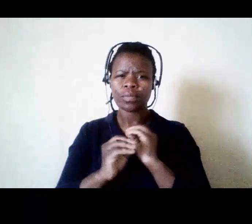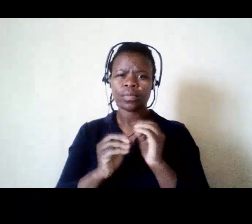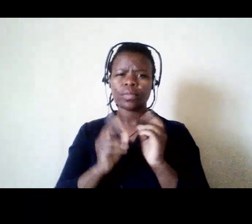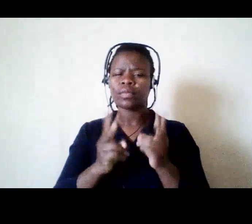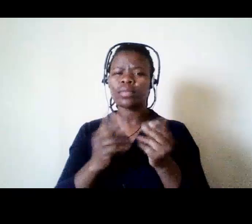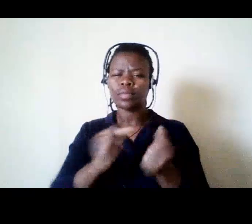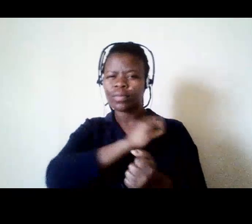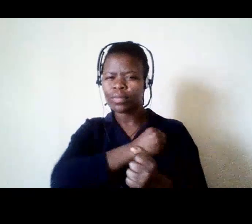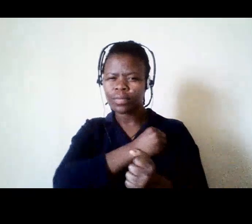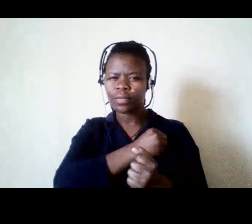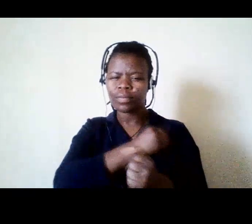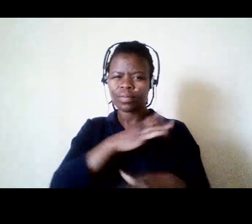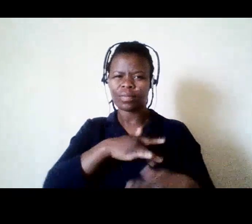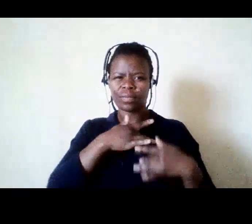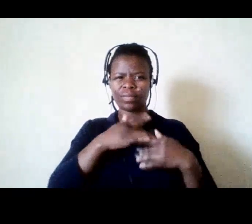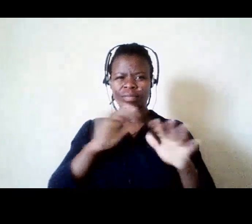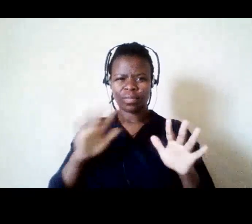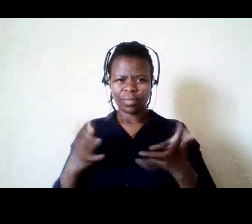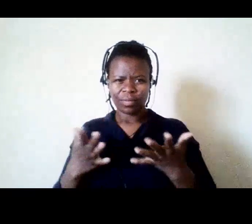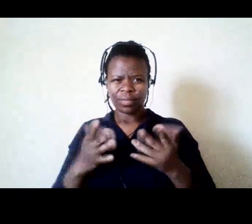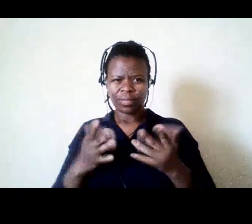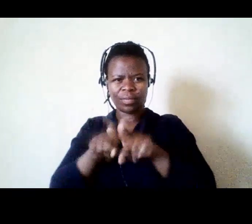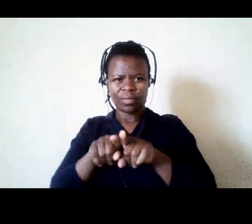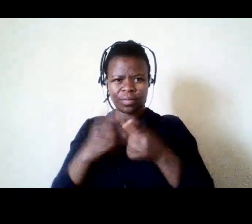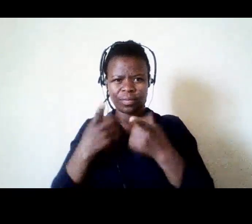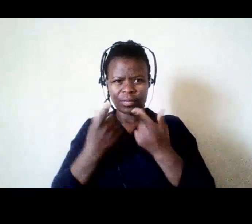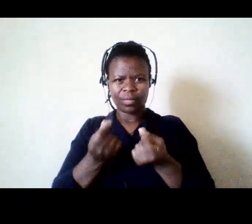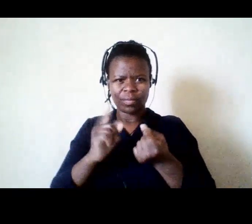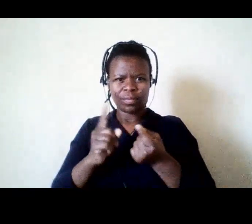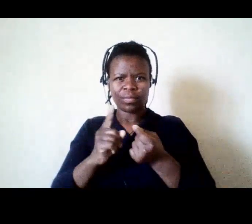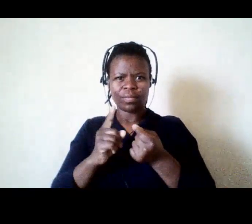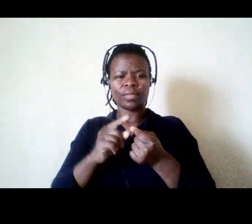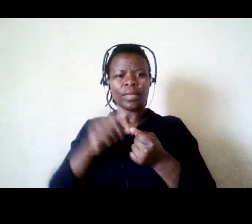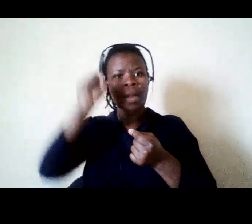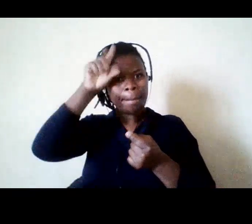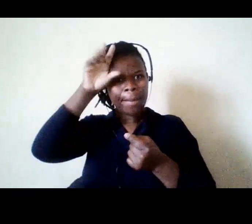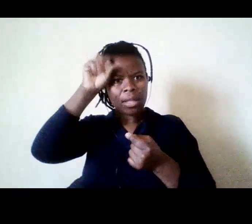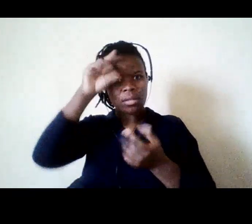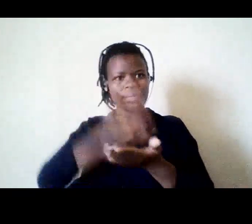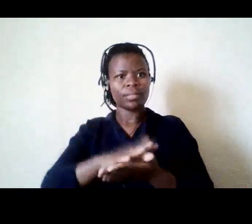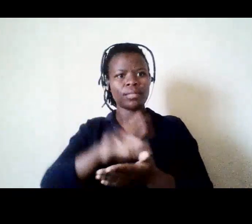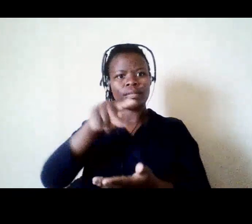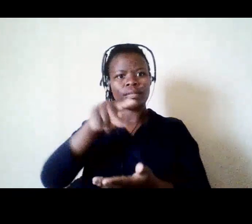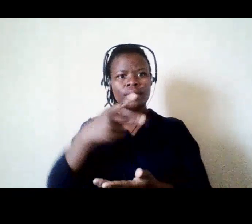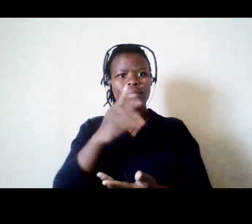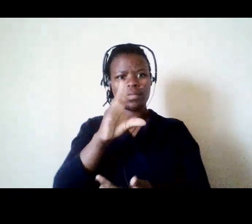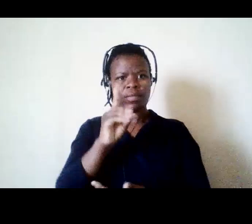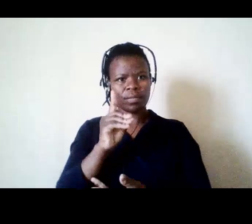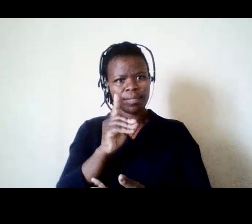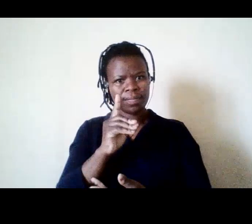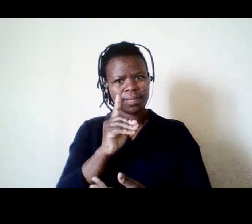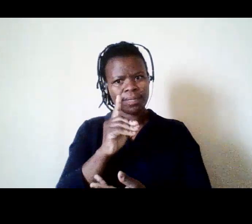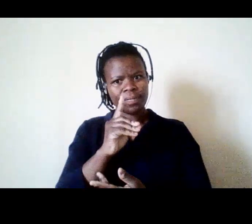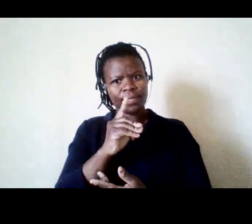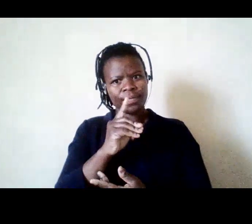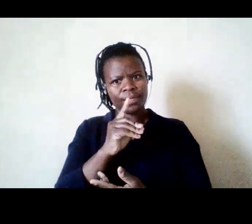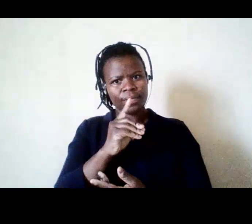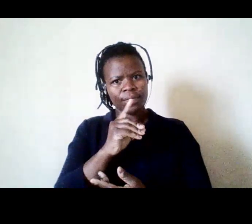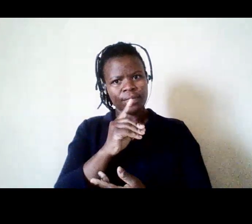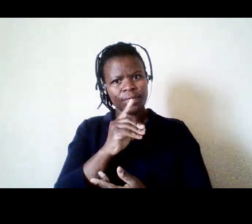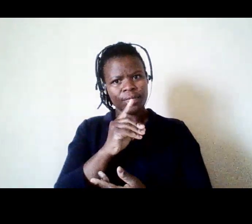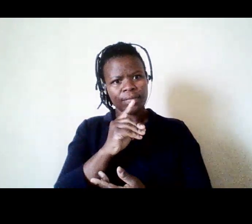confidence. When I did a little of masters and the PhD, when I did that, participants were telling me that I always feel as if